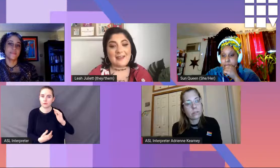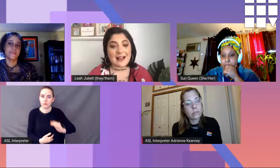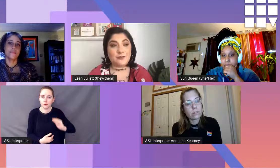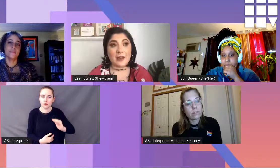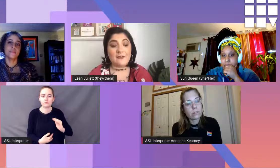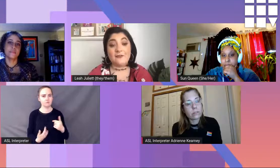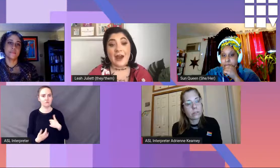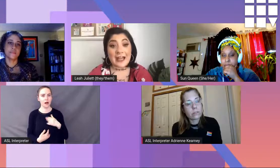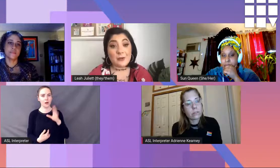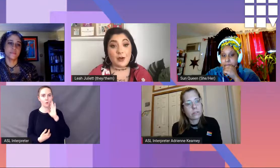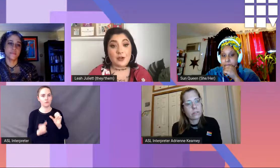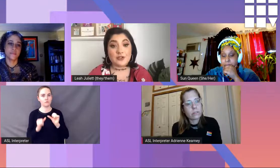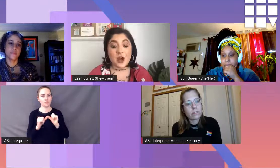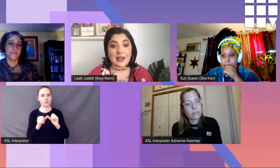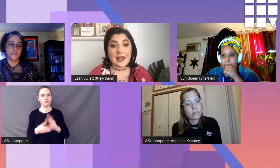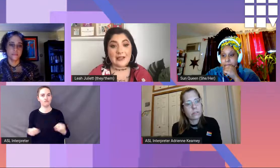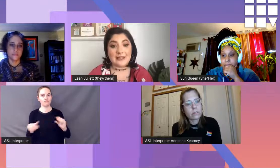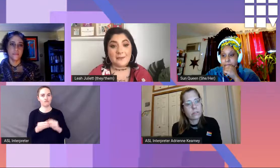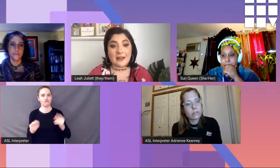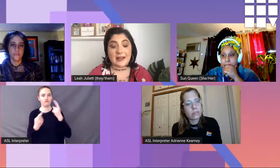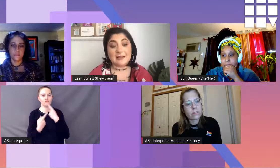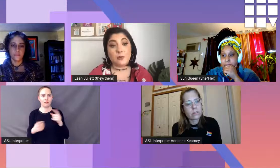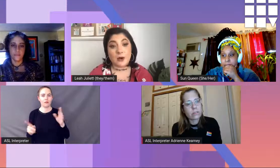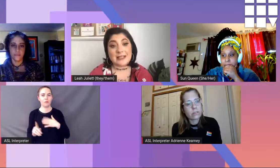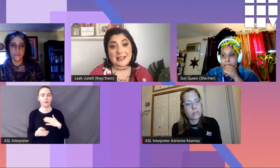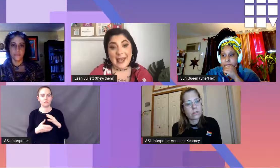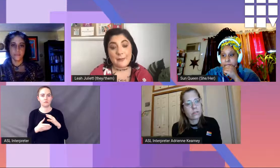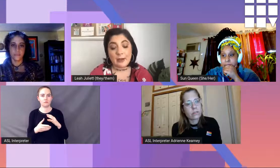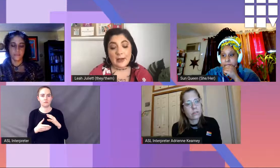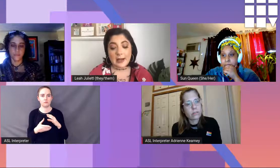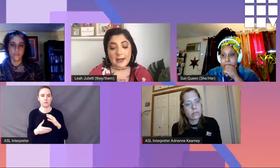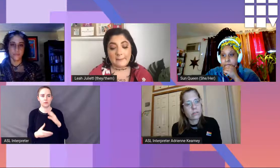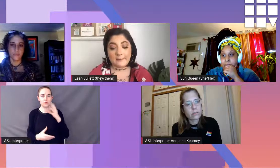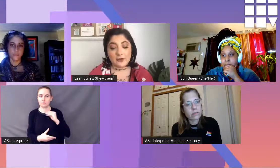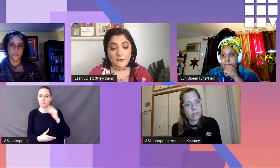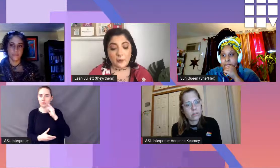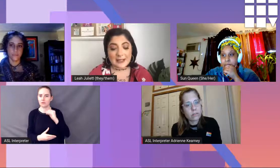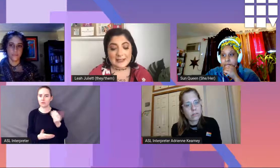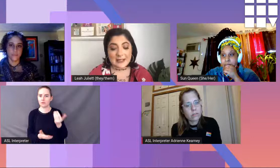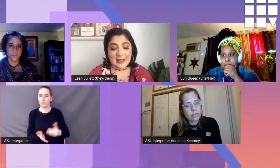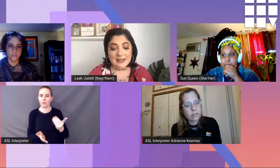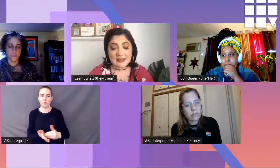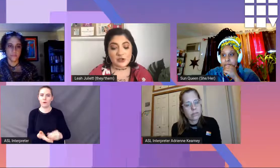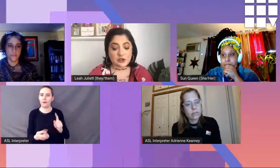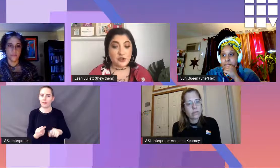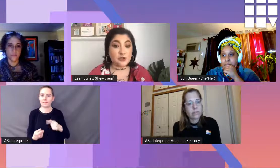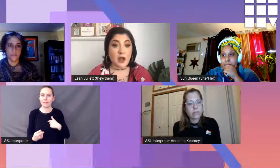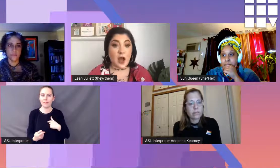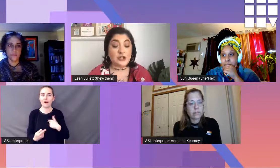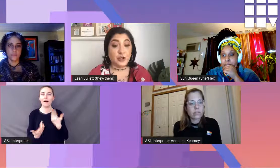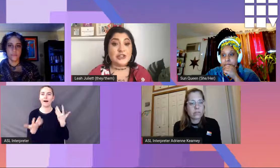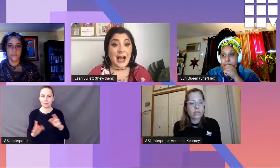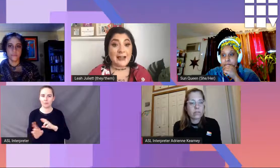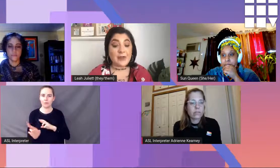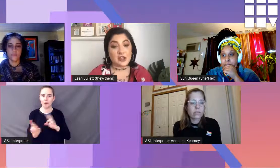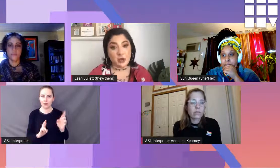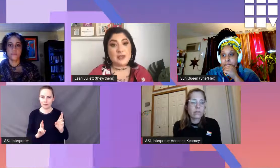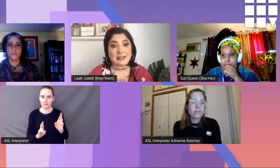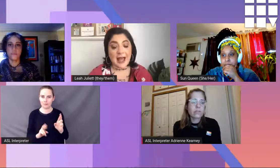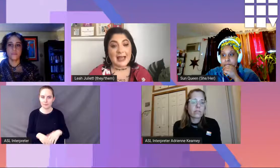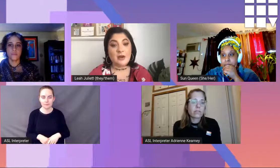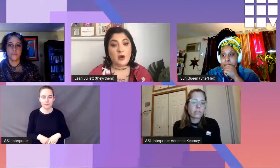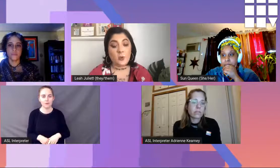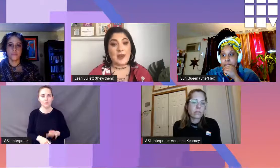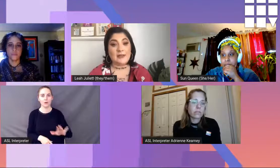think that that's relevant for anyone who's talking on something that's important to them. Your voice is on your time, and